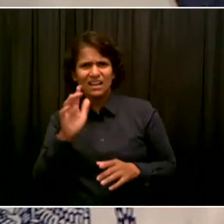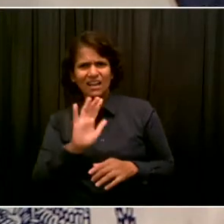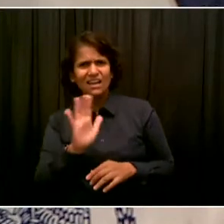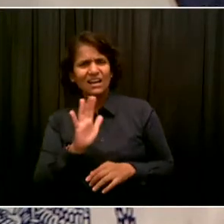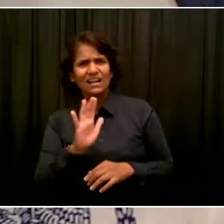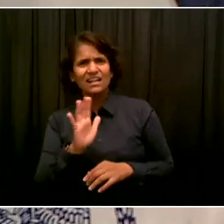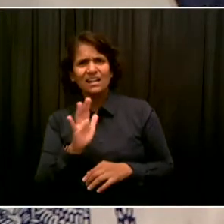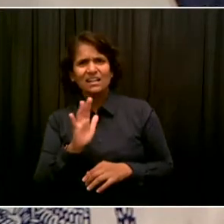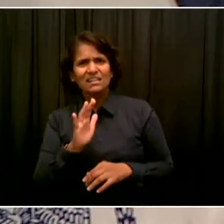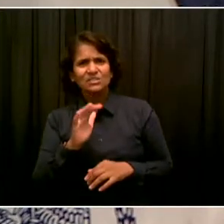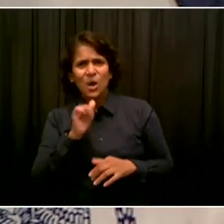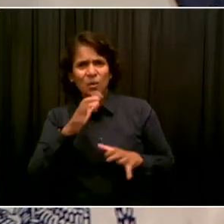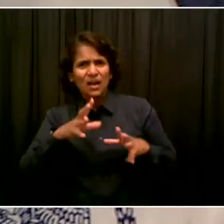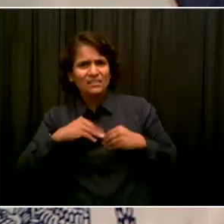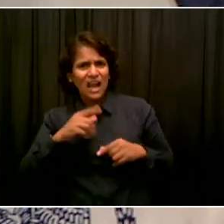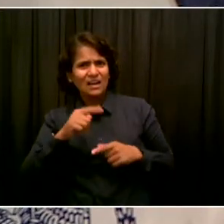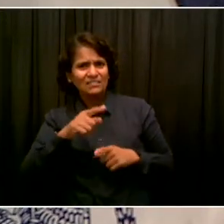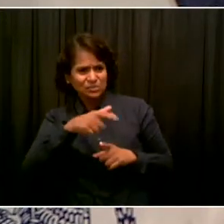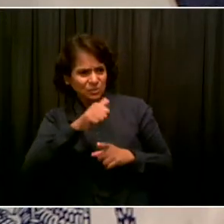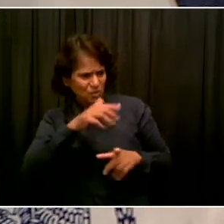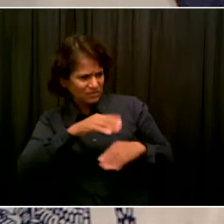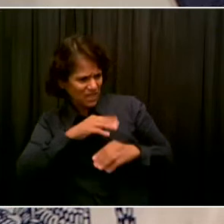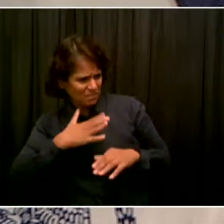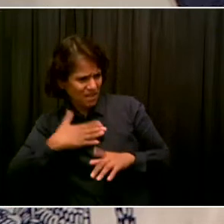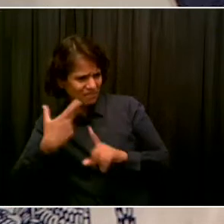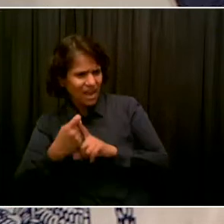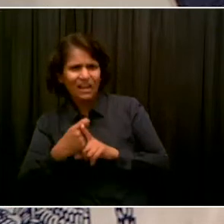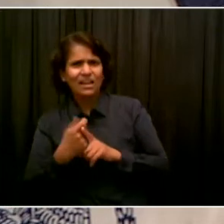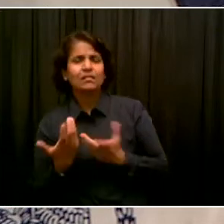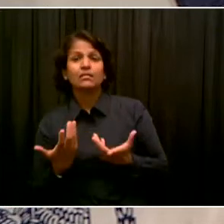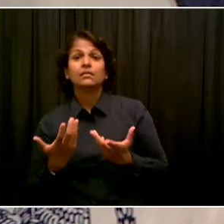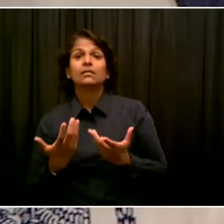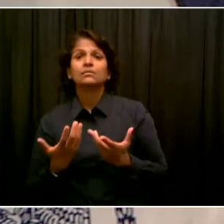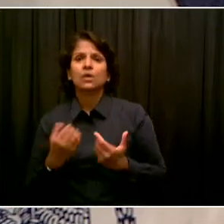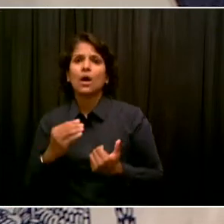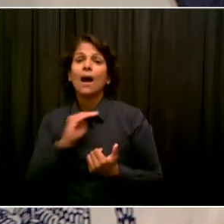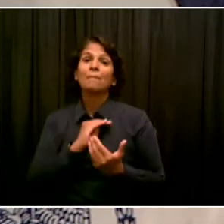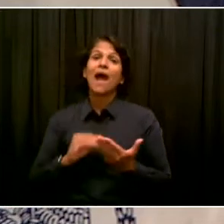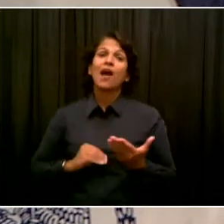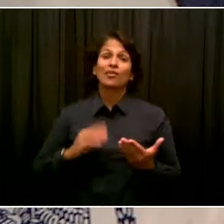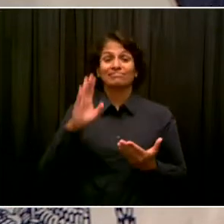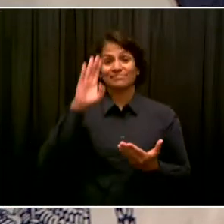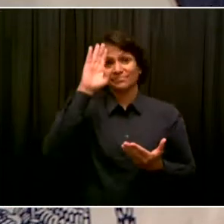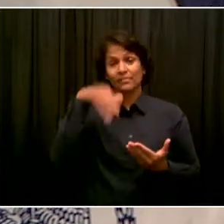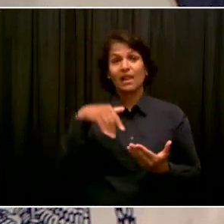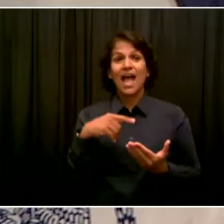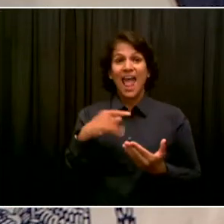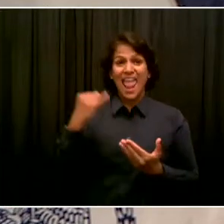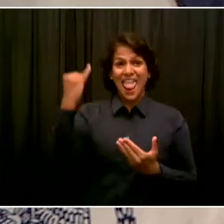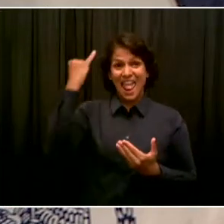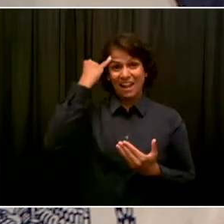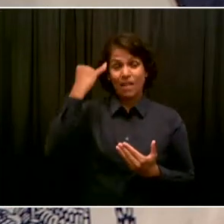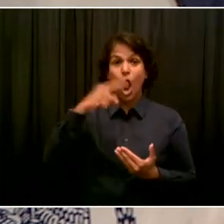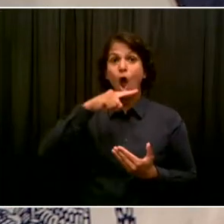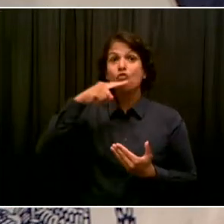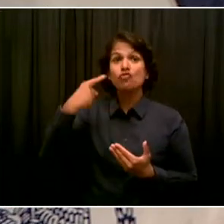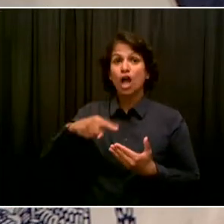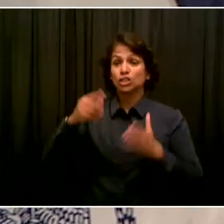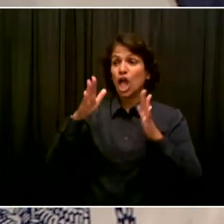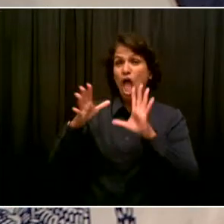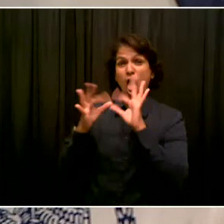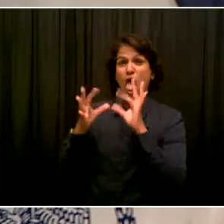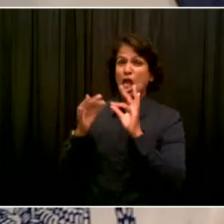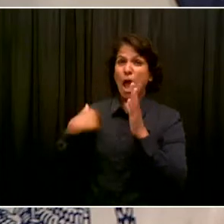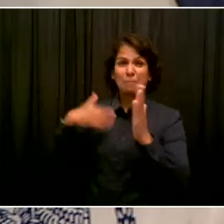I have no words for Vladimir Putin and everything else that's come out of Russia, but they have invalidated themselves in so